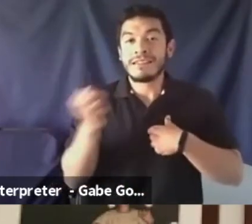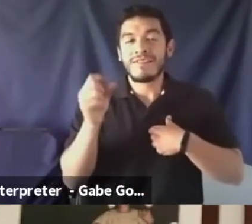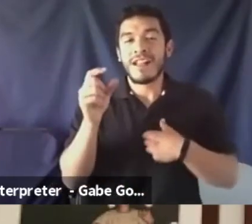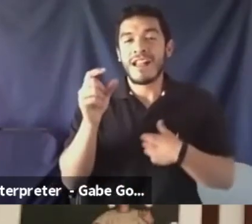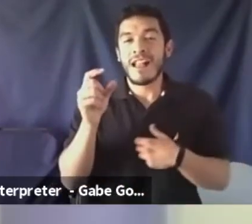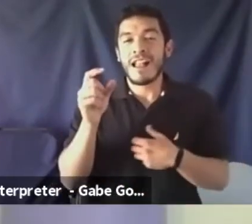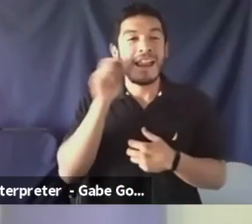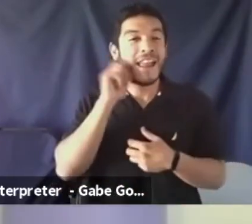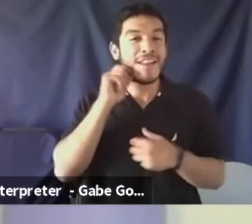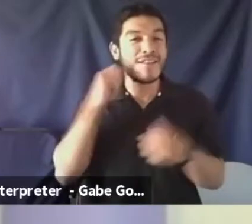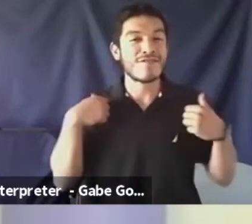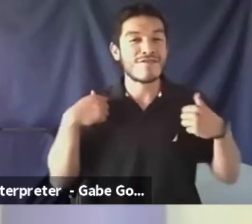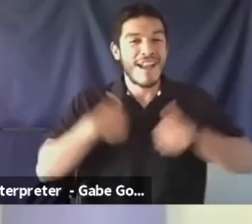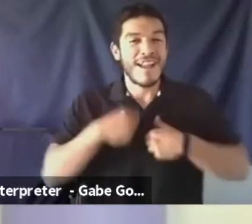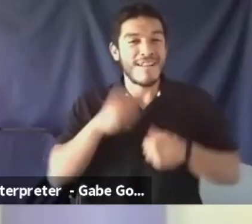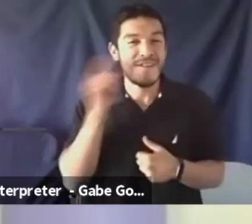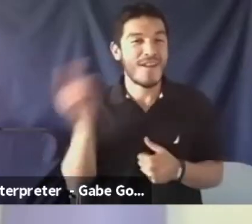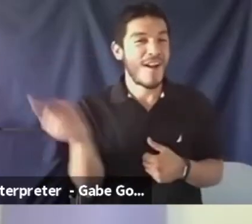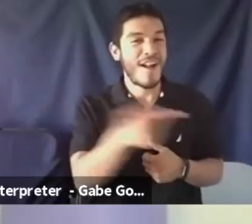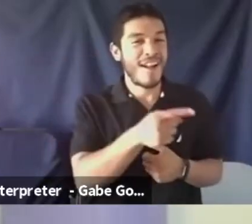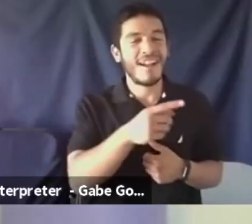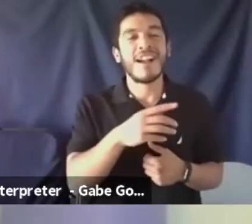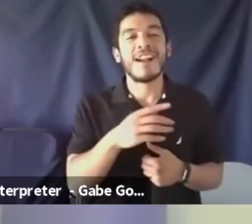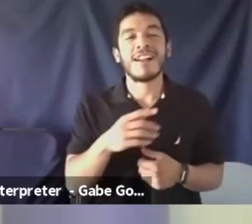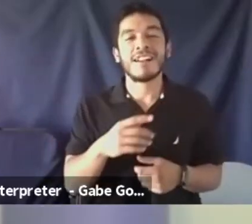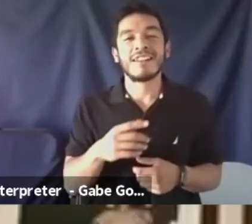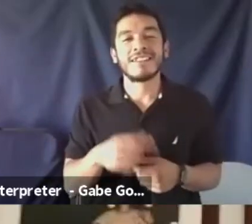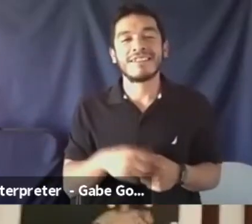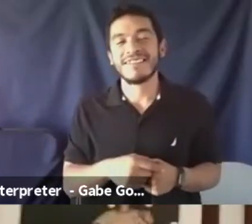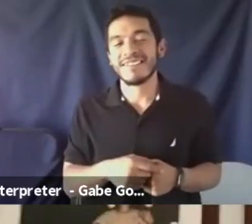I'm like, I love it. I'm gonna wear it. So, you know, I love it.